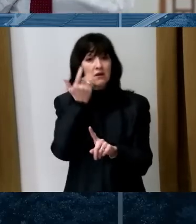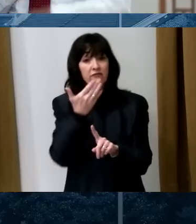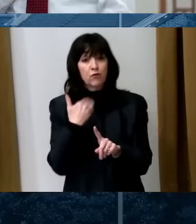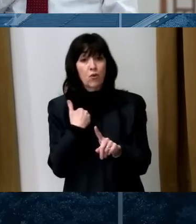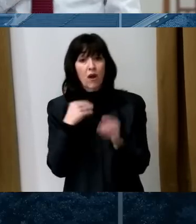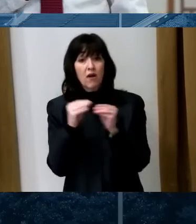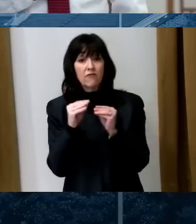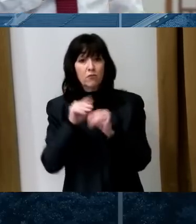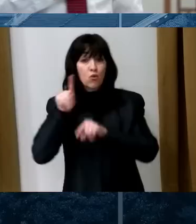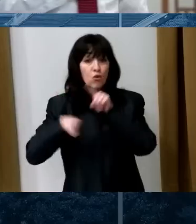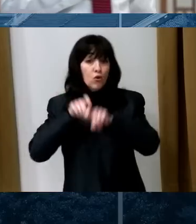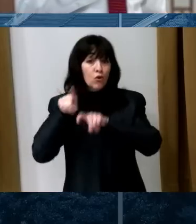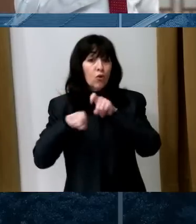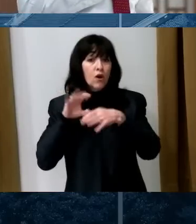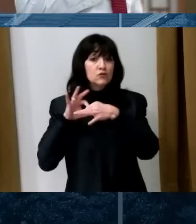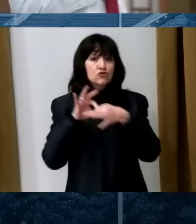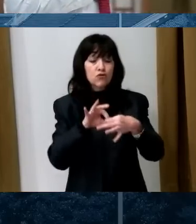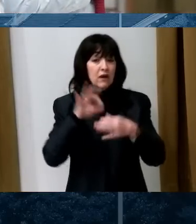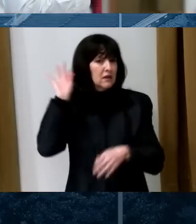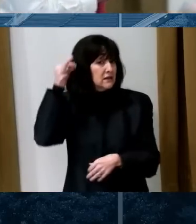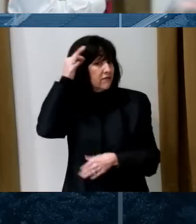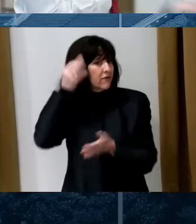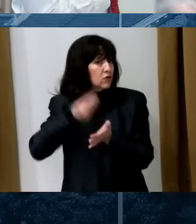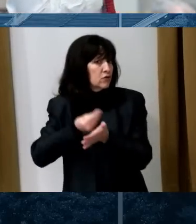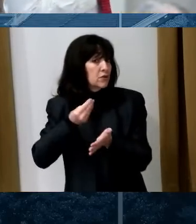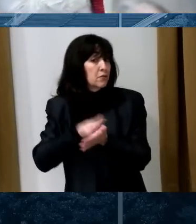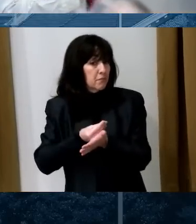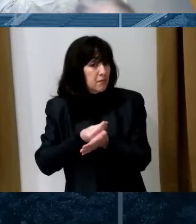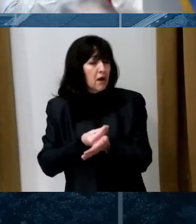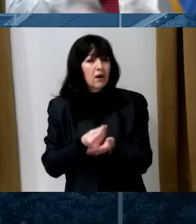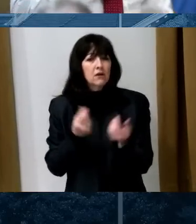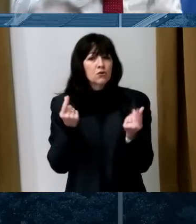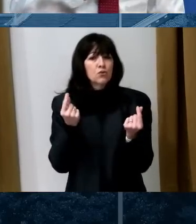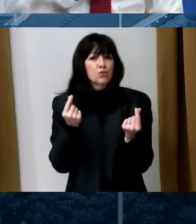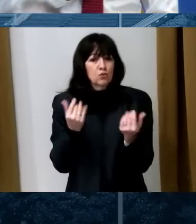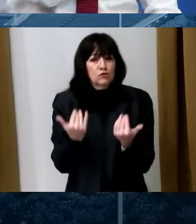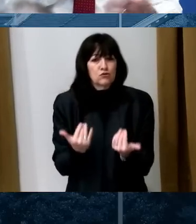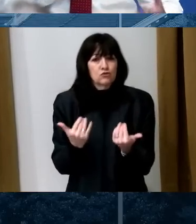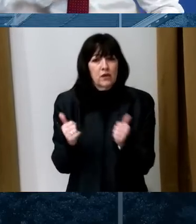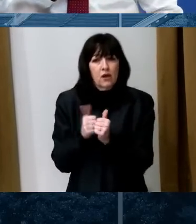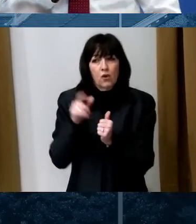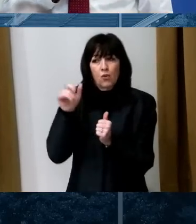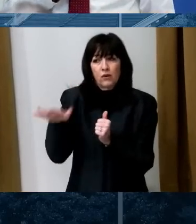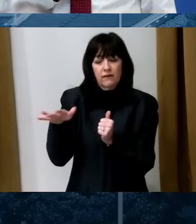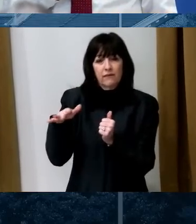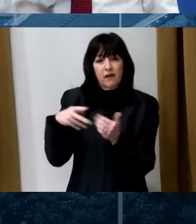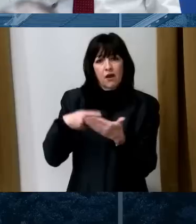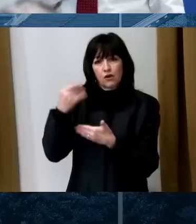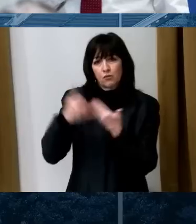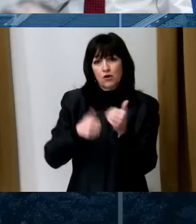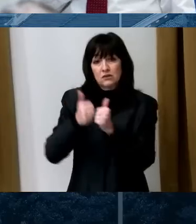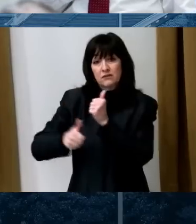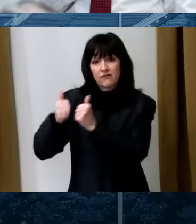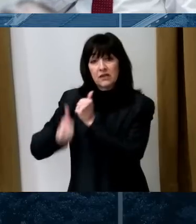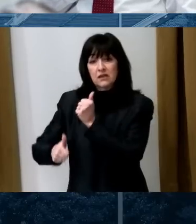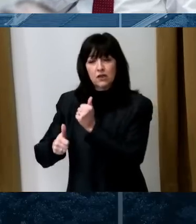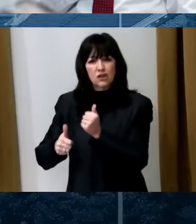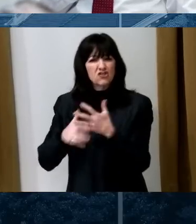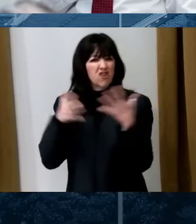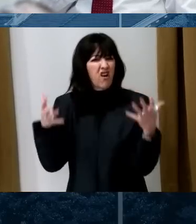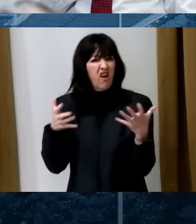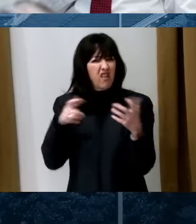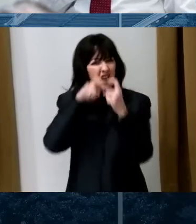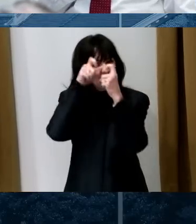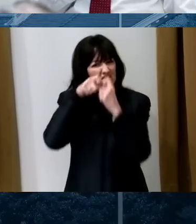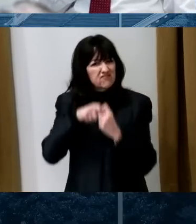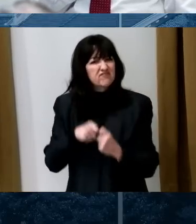questions about the federal money and the status of each and the projects, there's a lot of detail there. And one of the things that folks